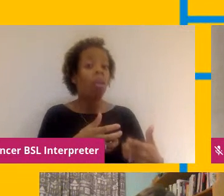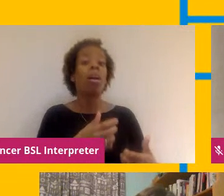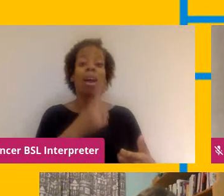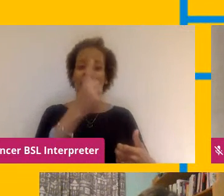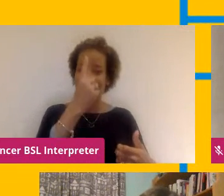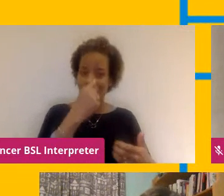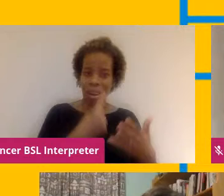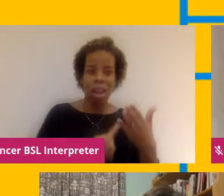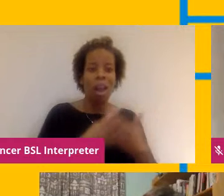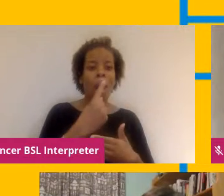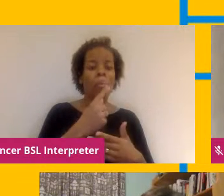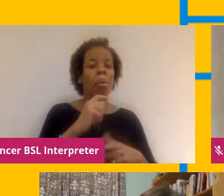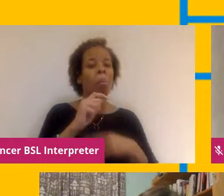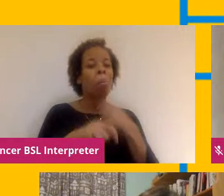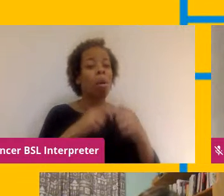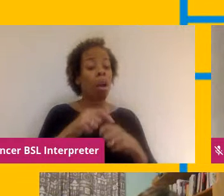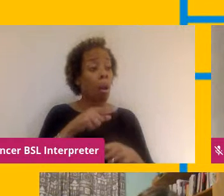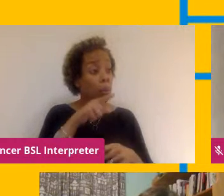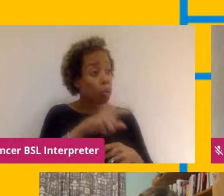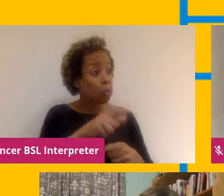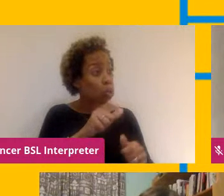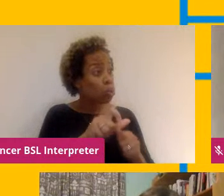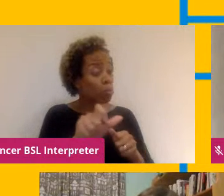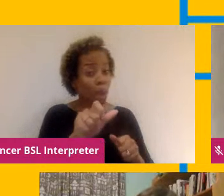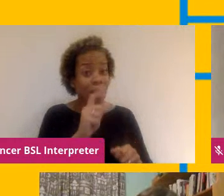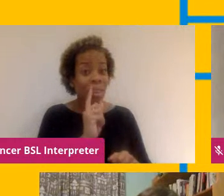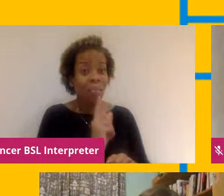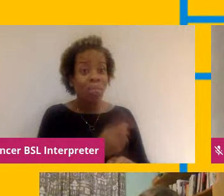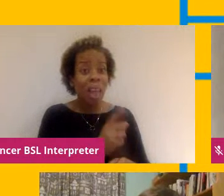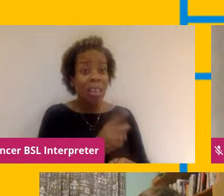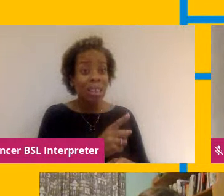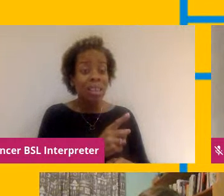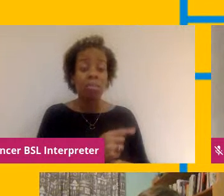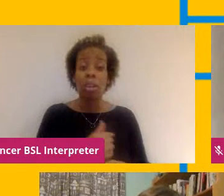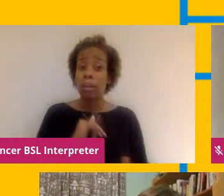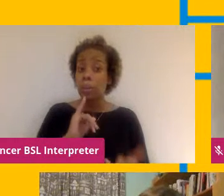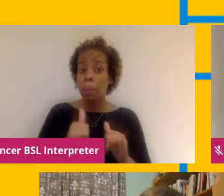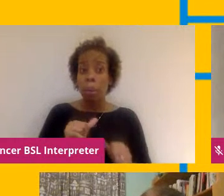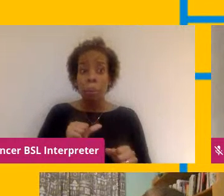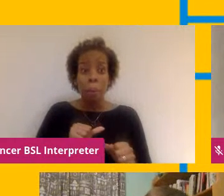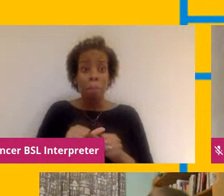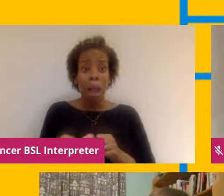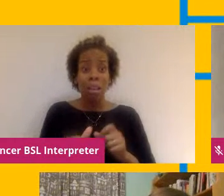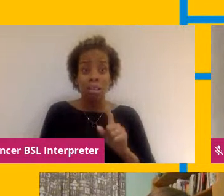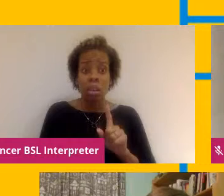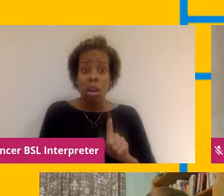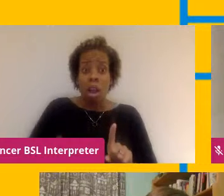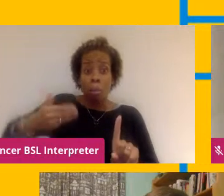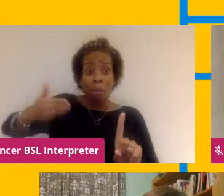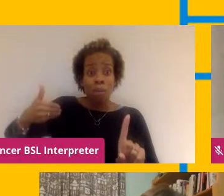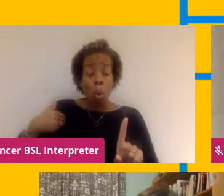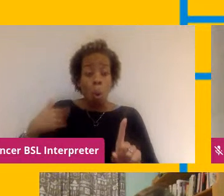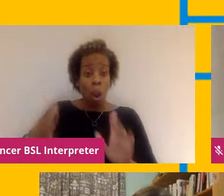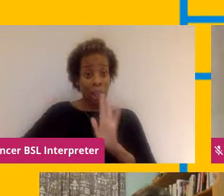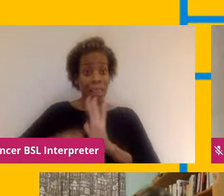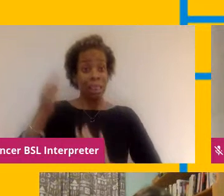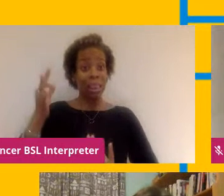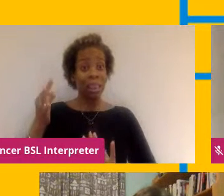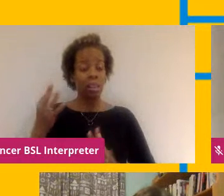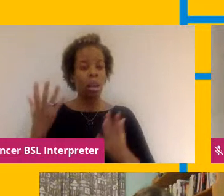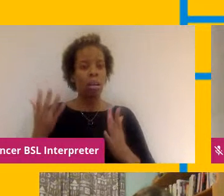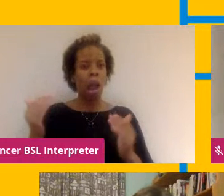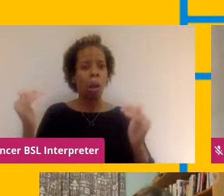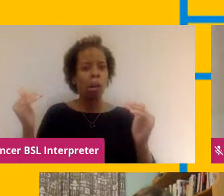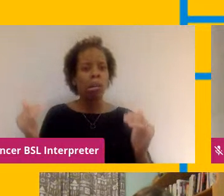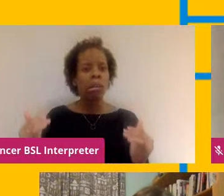that it's about doing your best, and sometimes your best, you know, it isn't quite what it was, but that's just the reality of it. So I do think there's